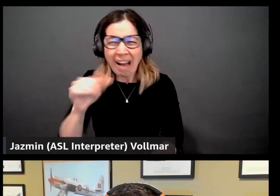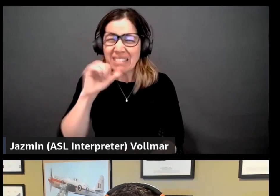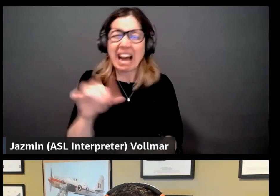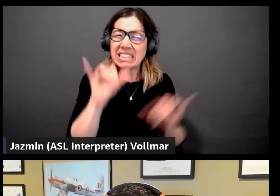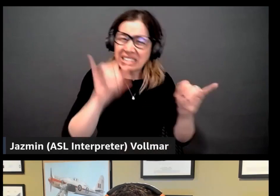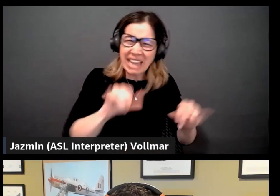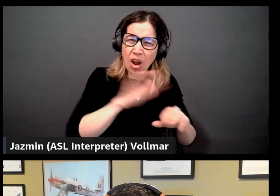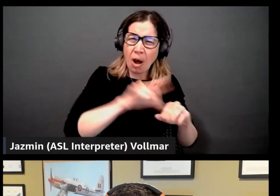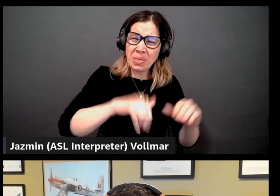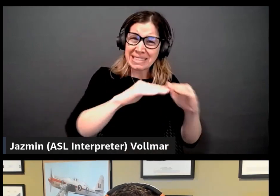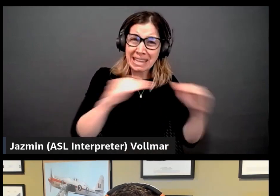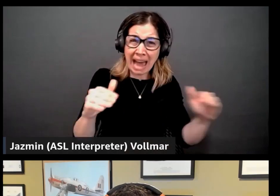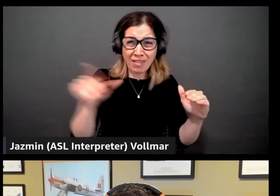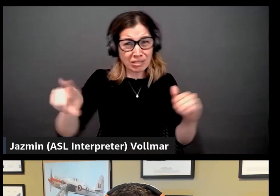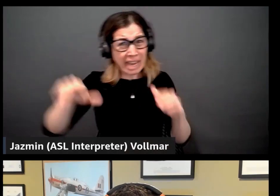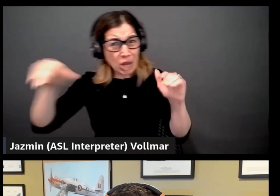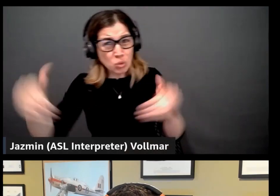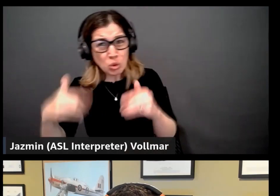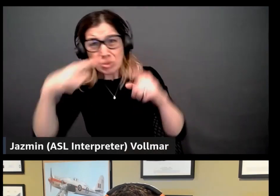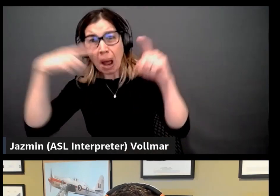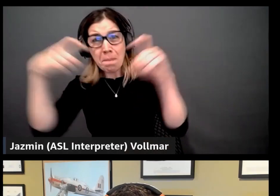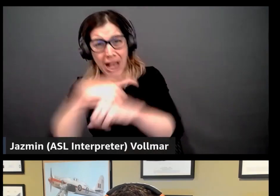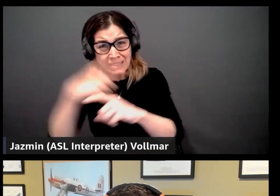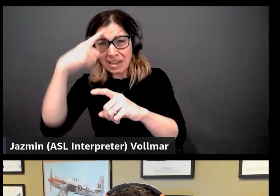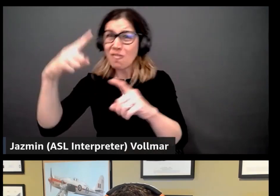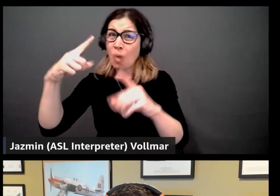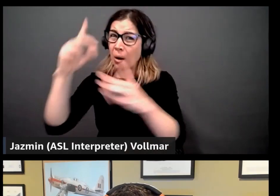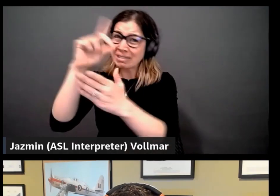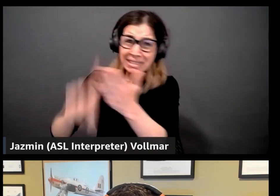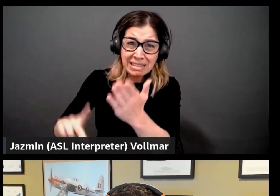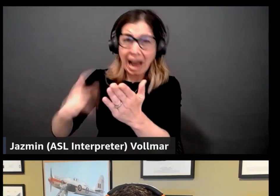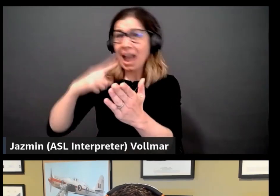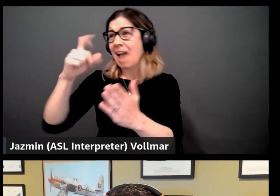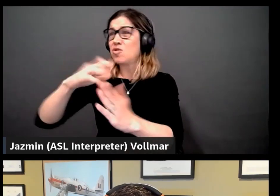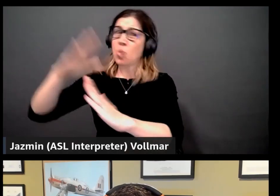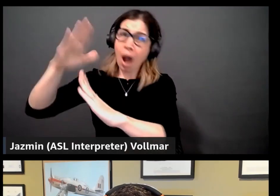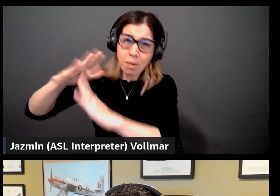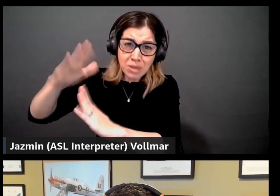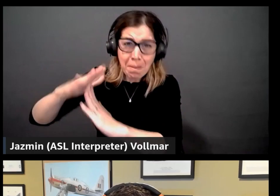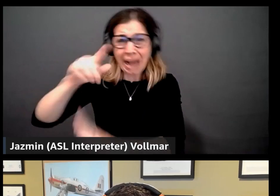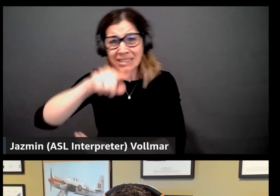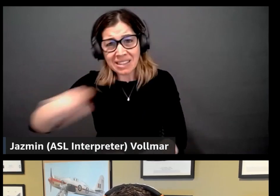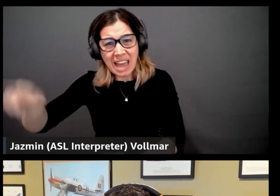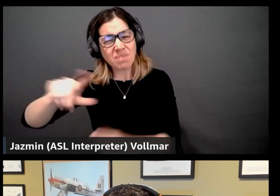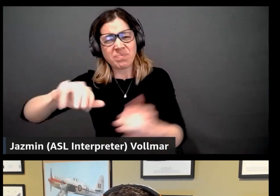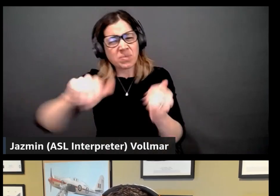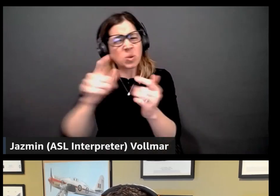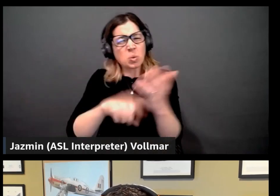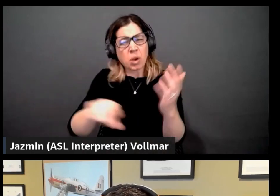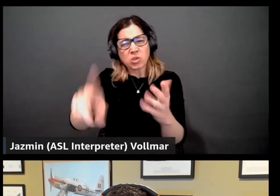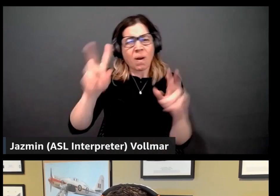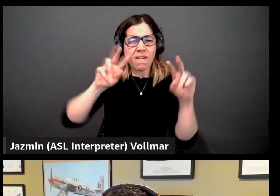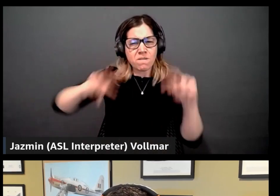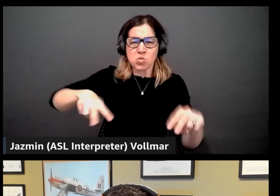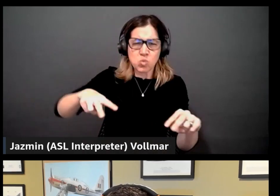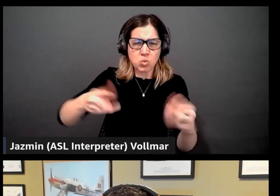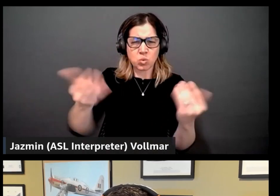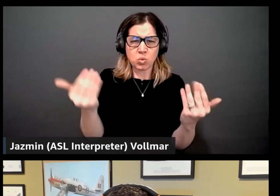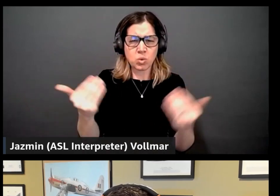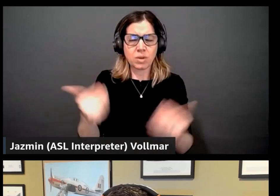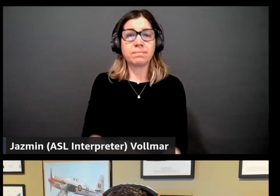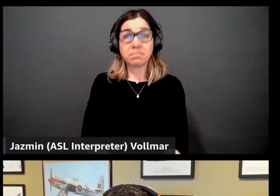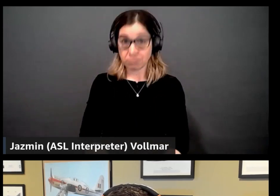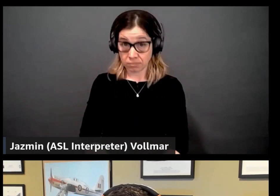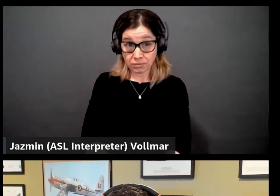complexity in order to design these pulse sequences? I mean, you have to optimize them. Kind of, how do we think about that? Yeah,